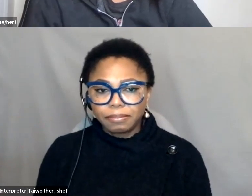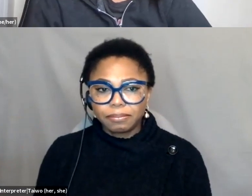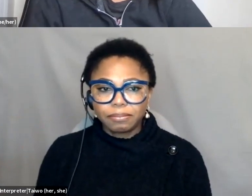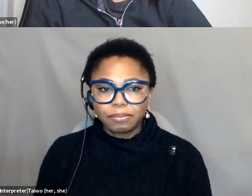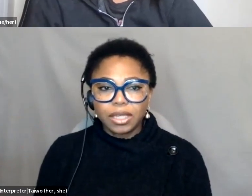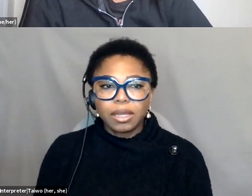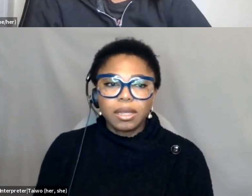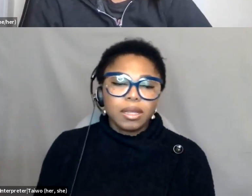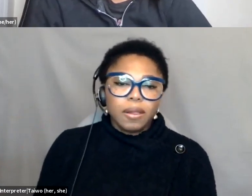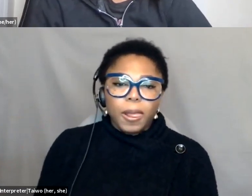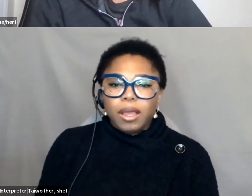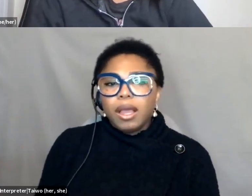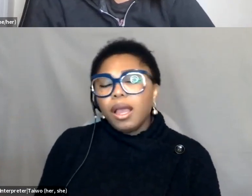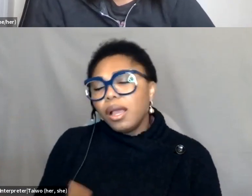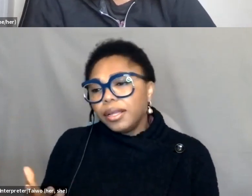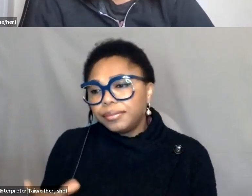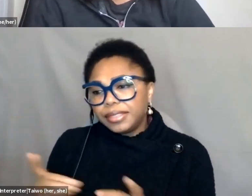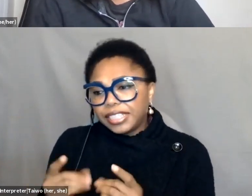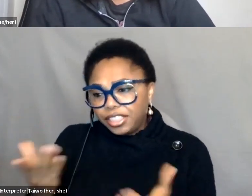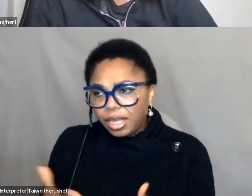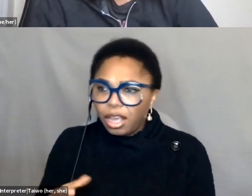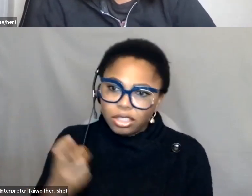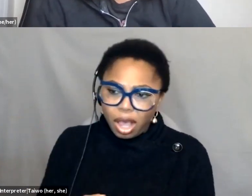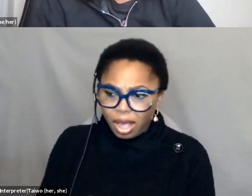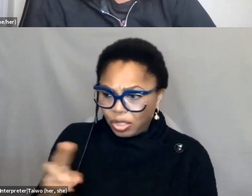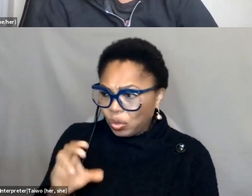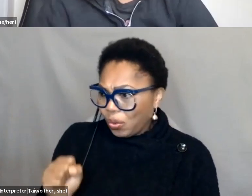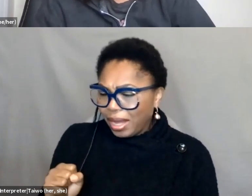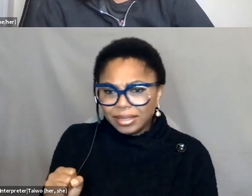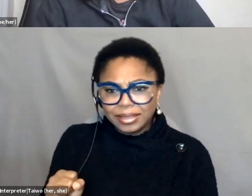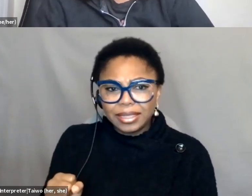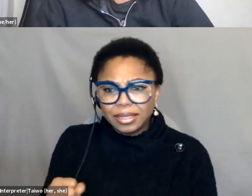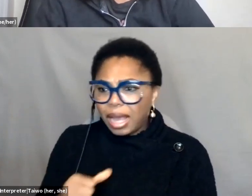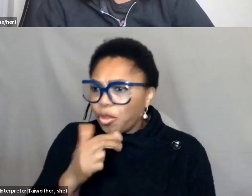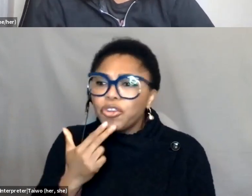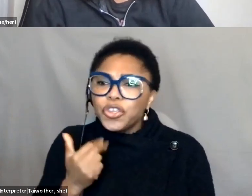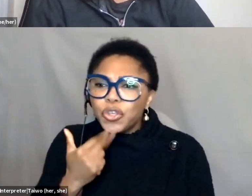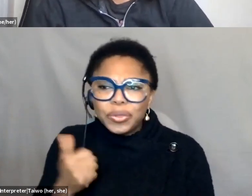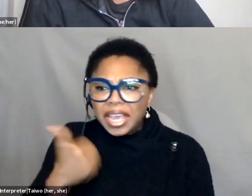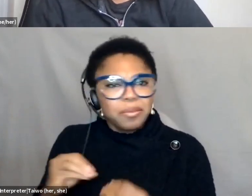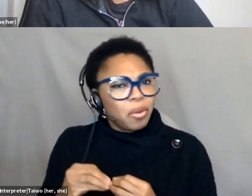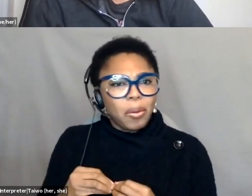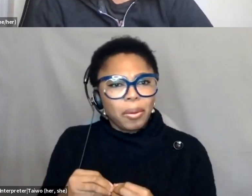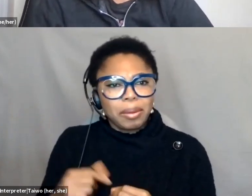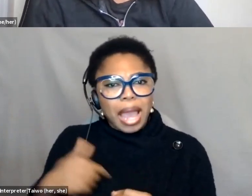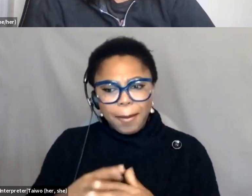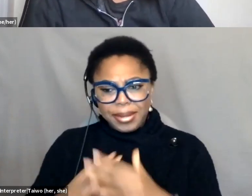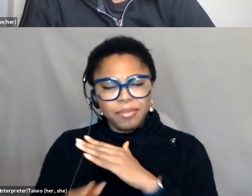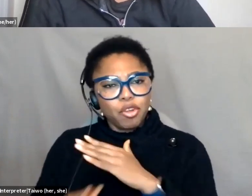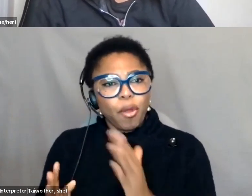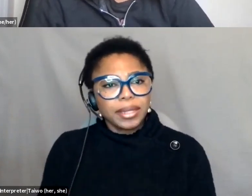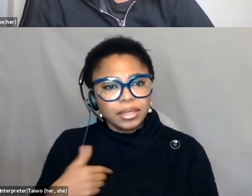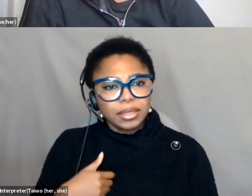Dating here is also hard. In the United States, I'm not that cute girl anymore. I'm an immigrant.